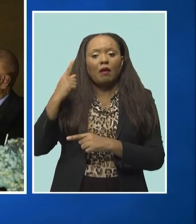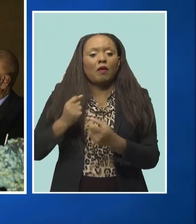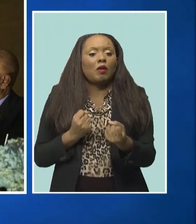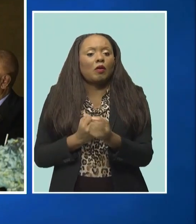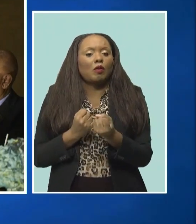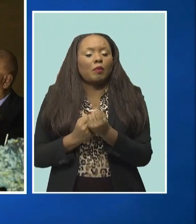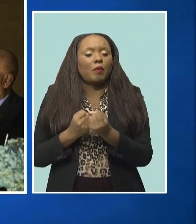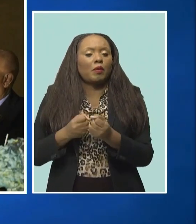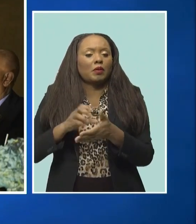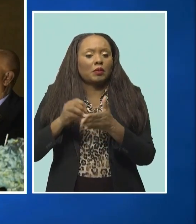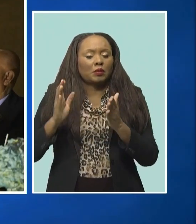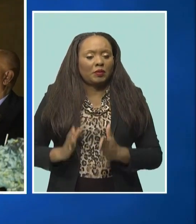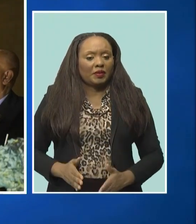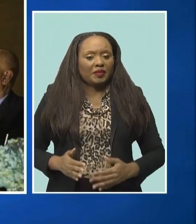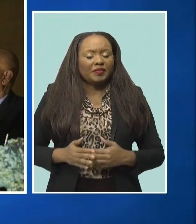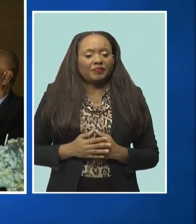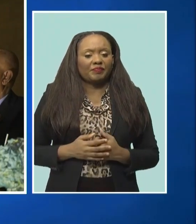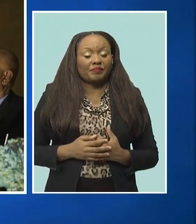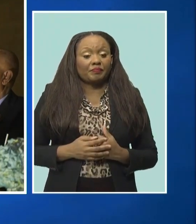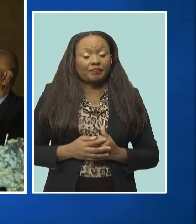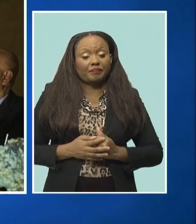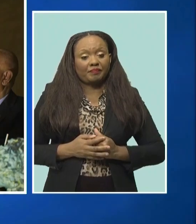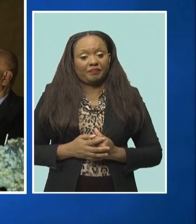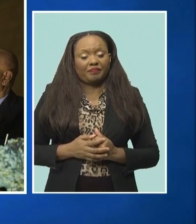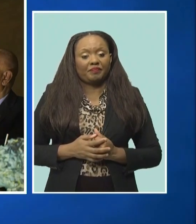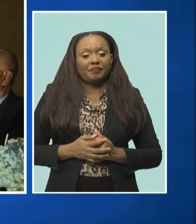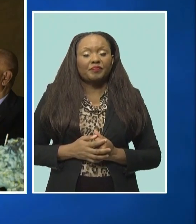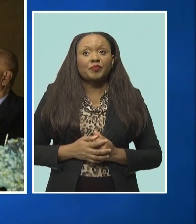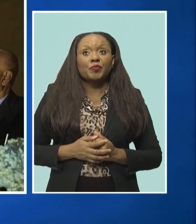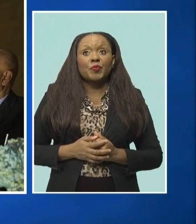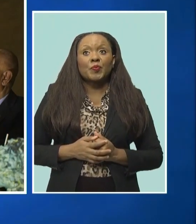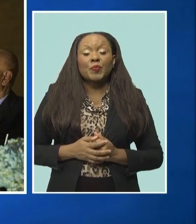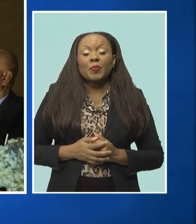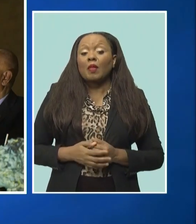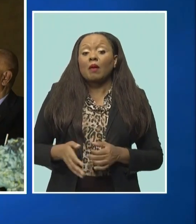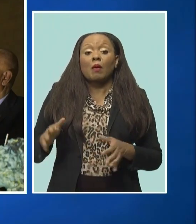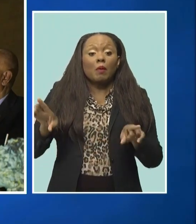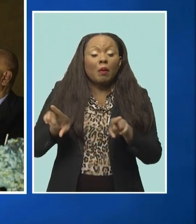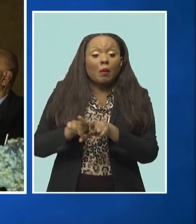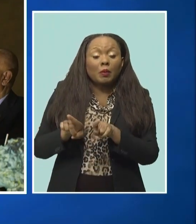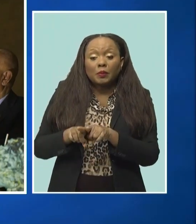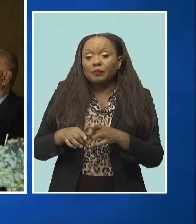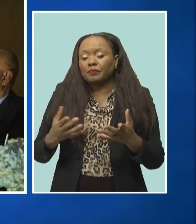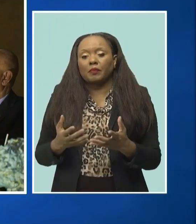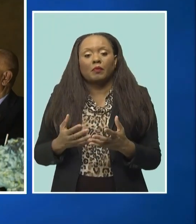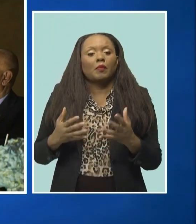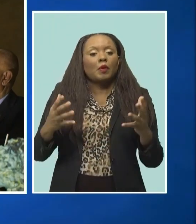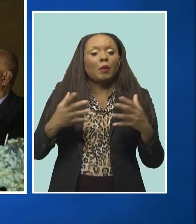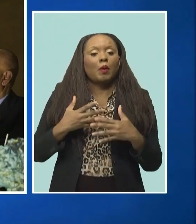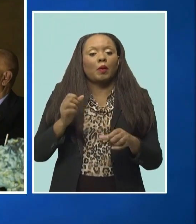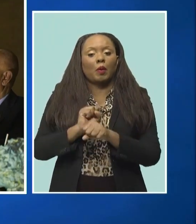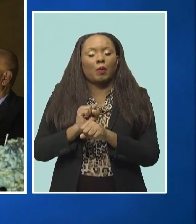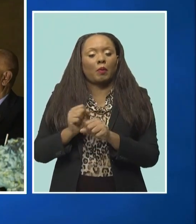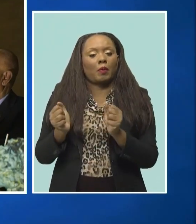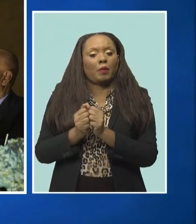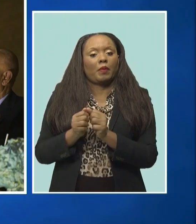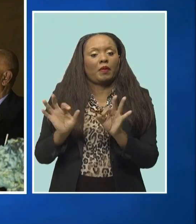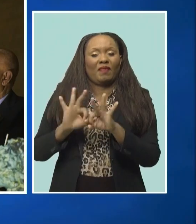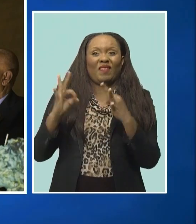there could be some damage. However, every attempt is being made by farmers to increase production of sweet potatoes, so I would anticipate that